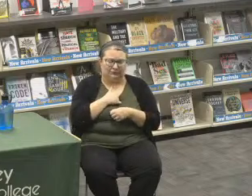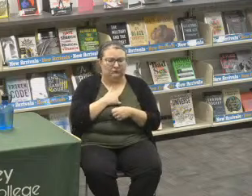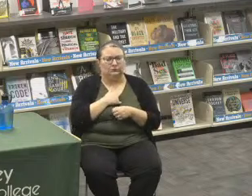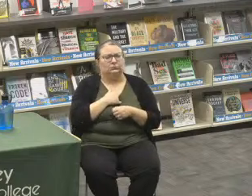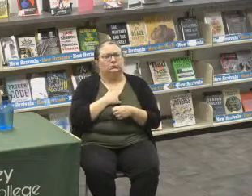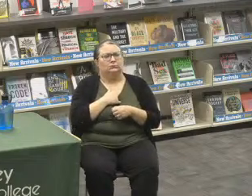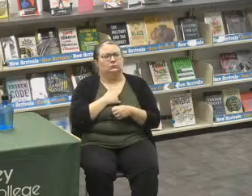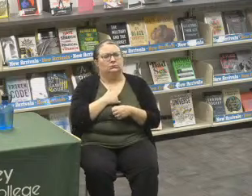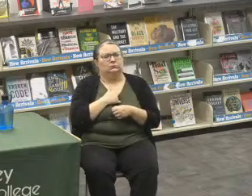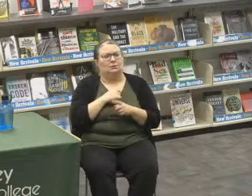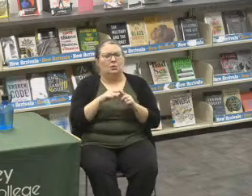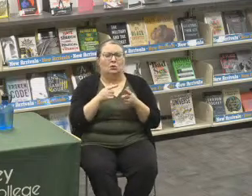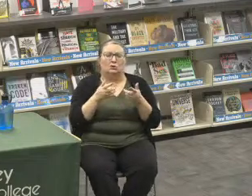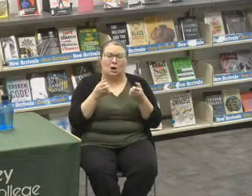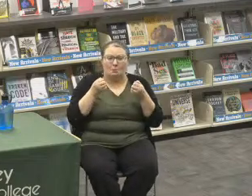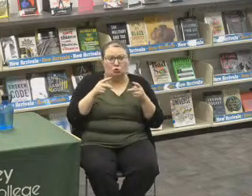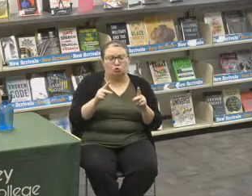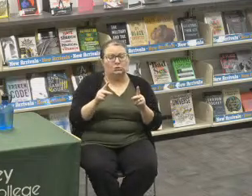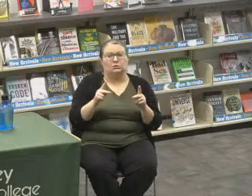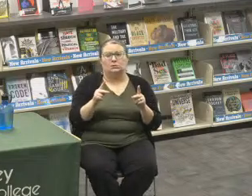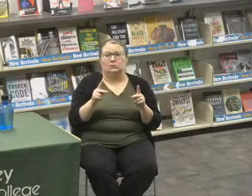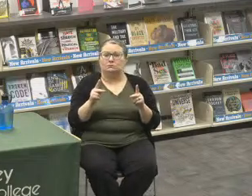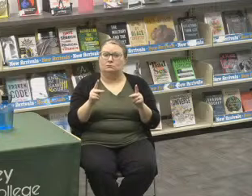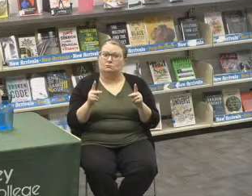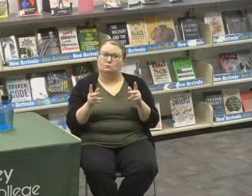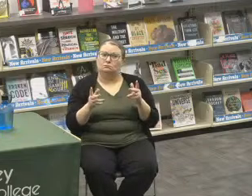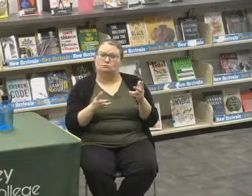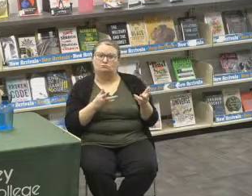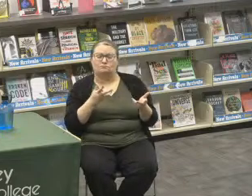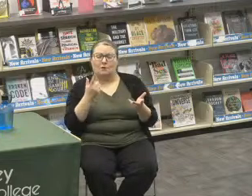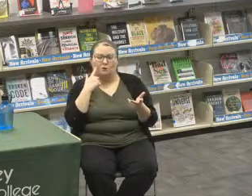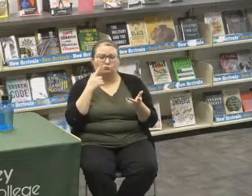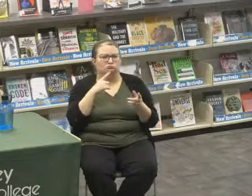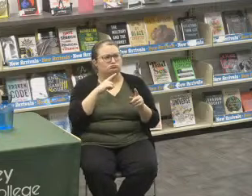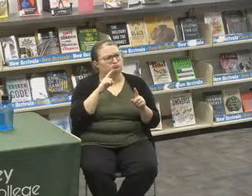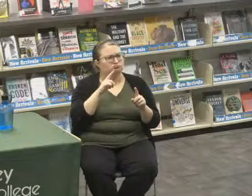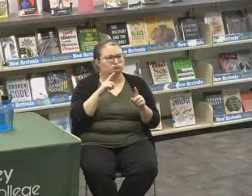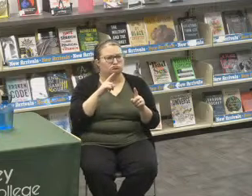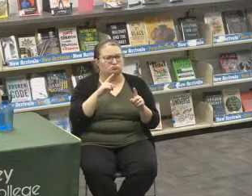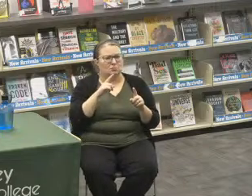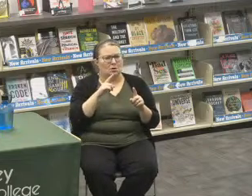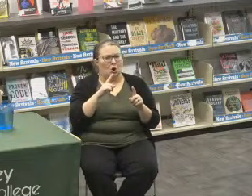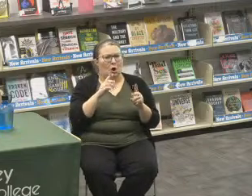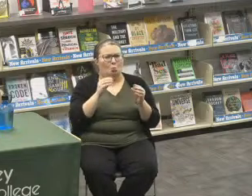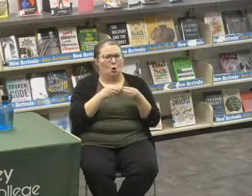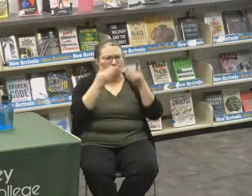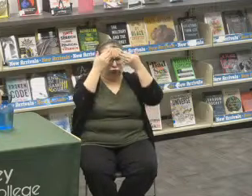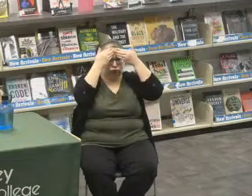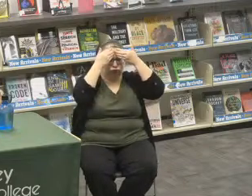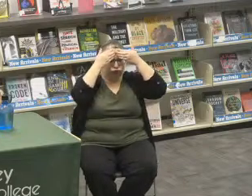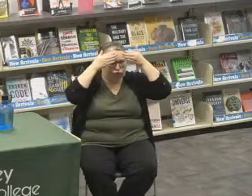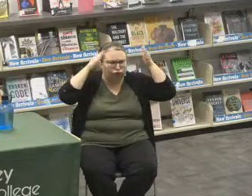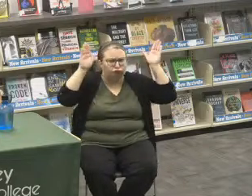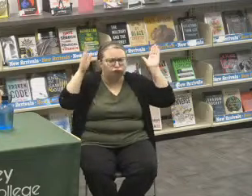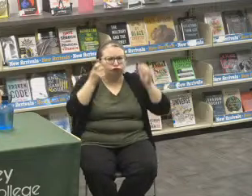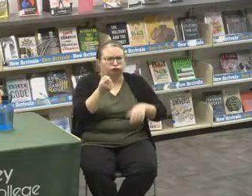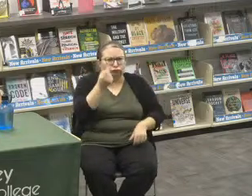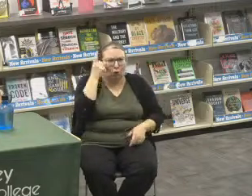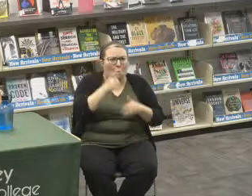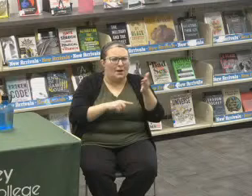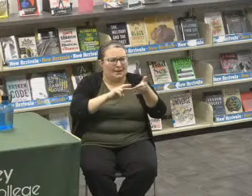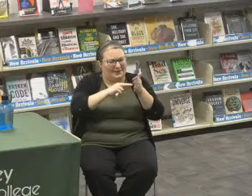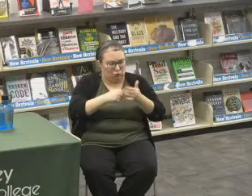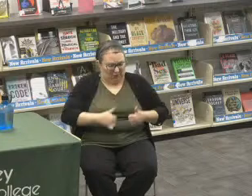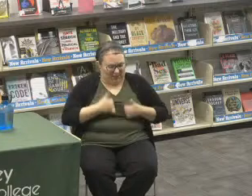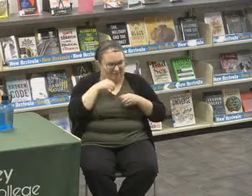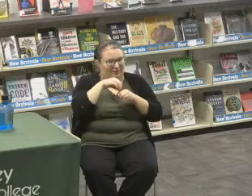there's a chance to have all sorts of widened perspective, right, on like what it means to live in